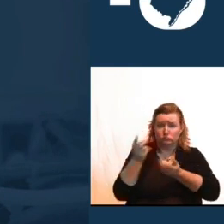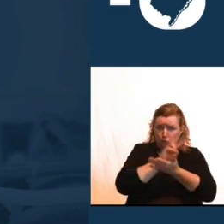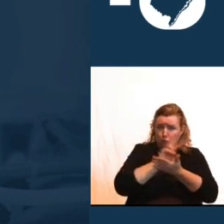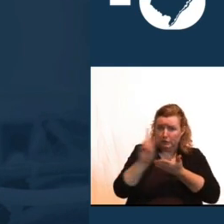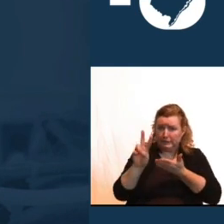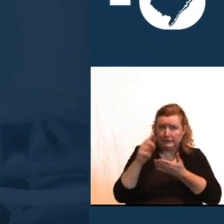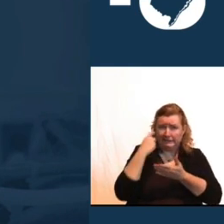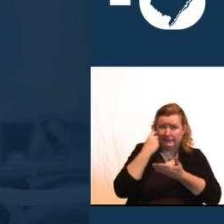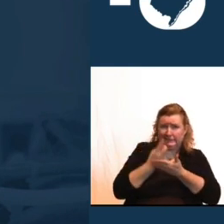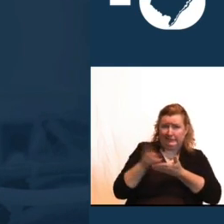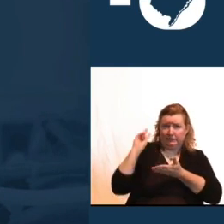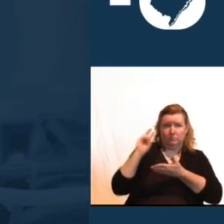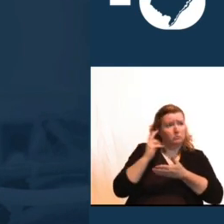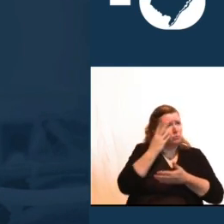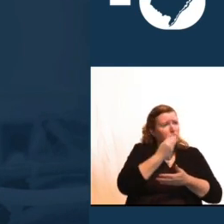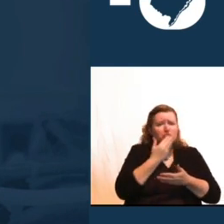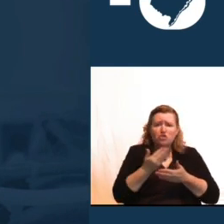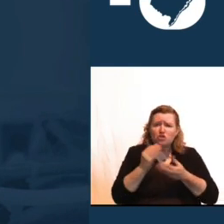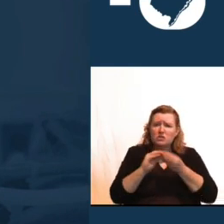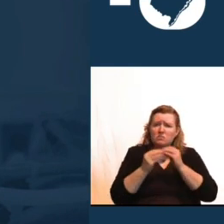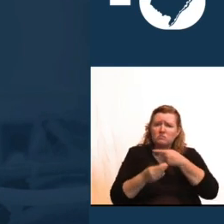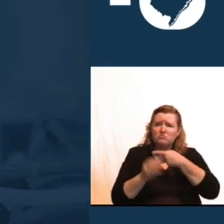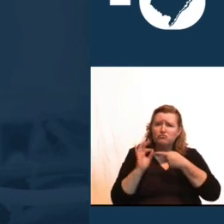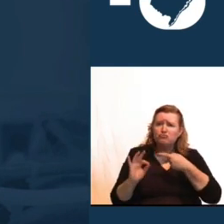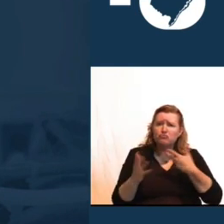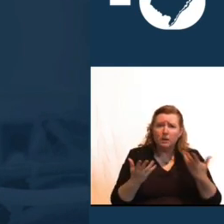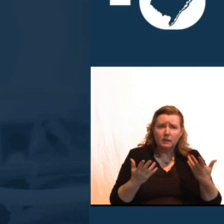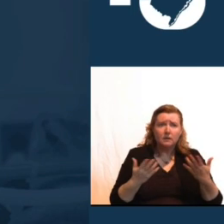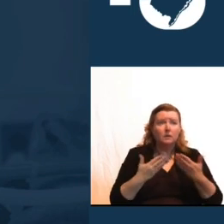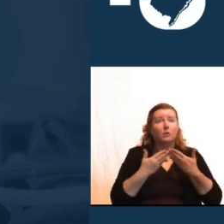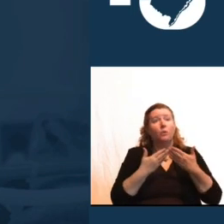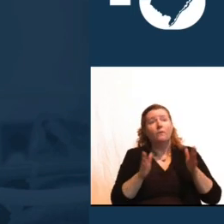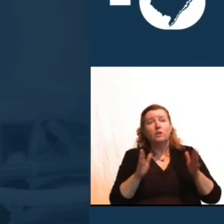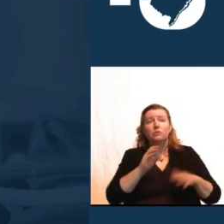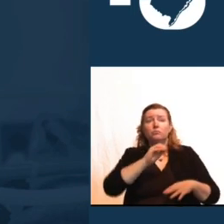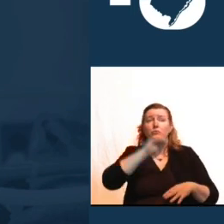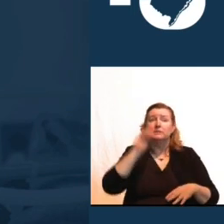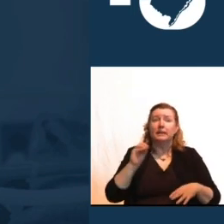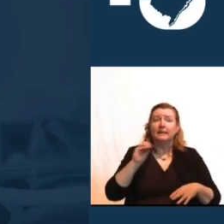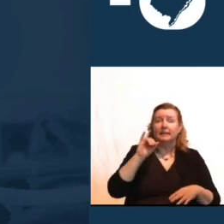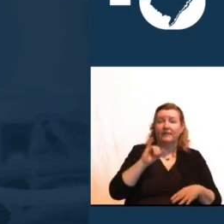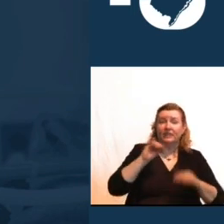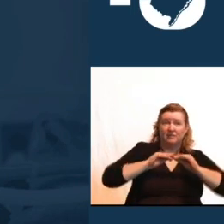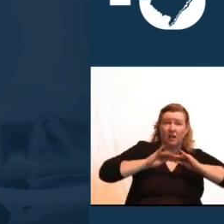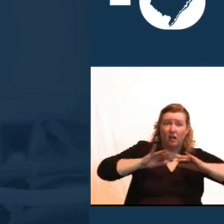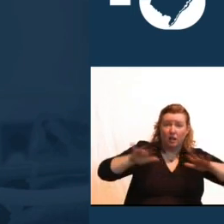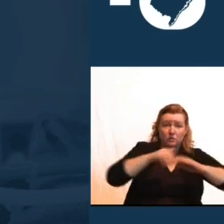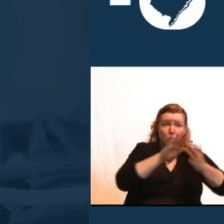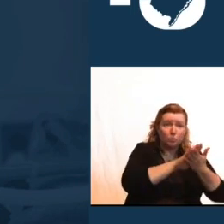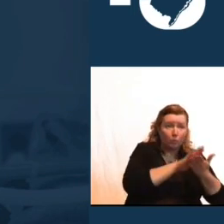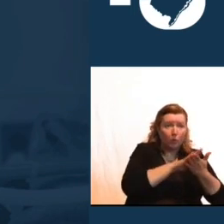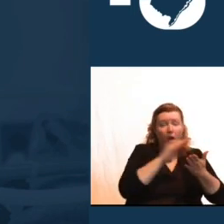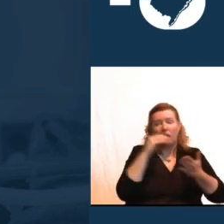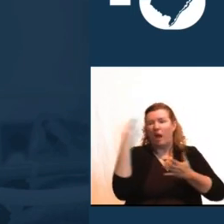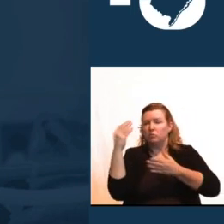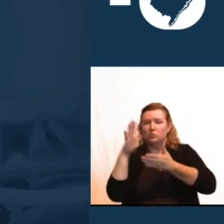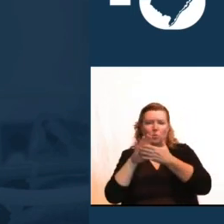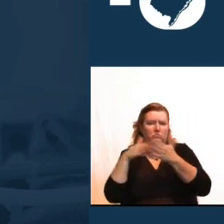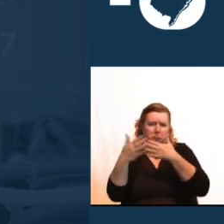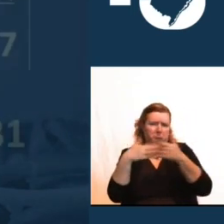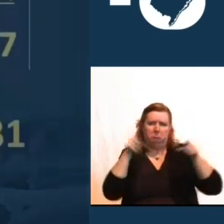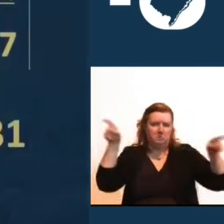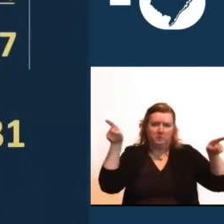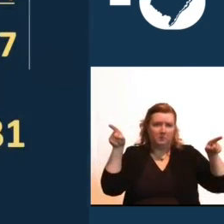educators, regardless of where the exposure occurred, is now back to where it had been trending from September up until Omicron showed